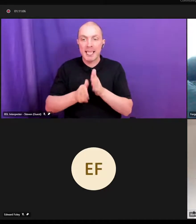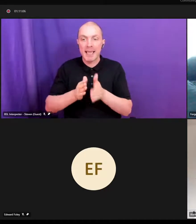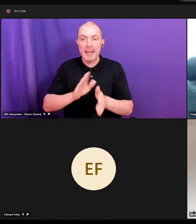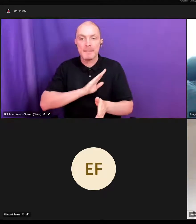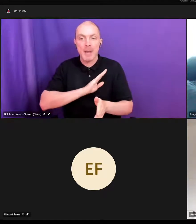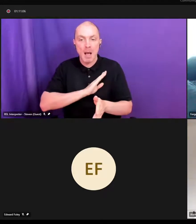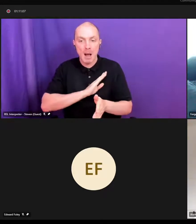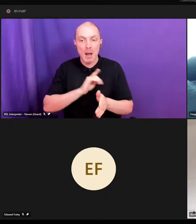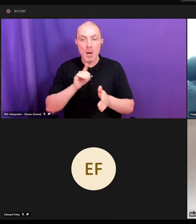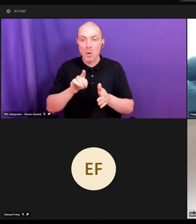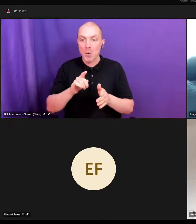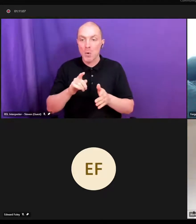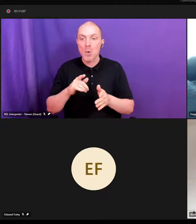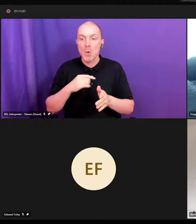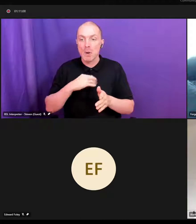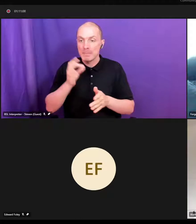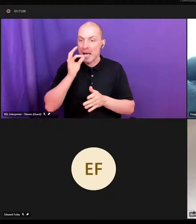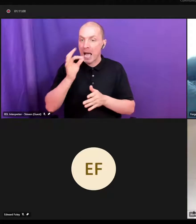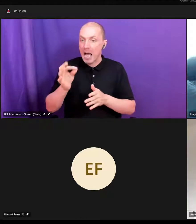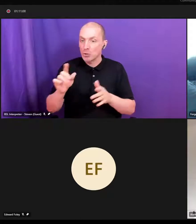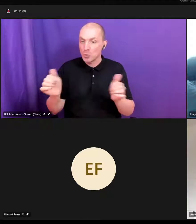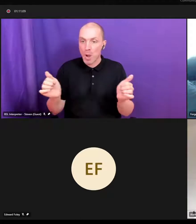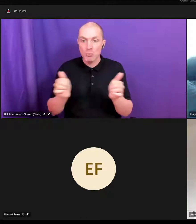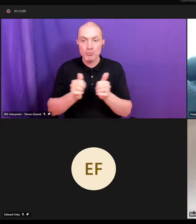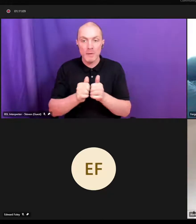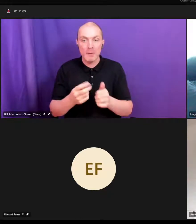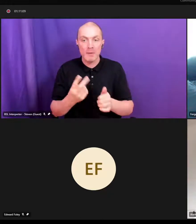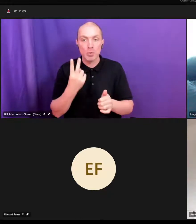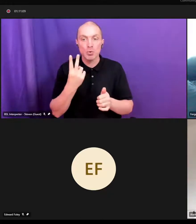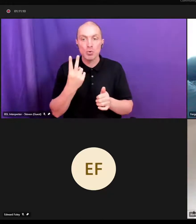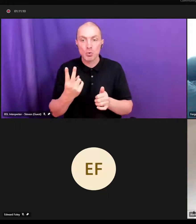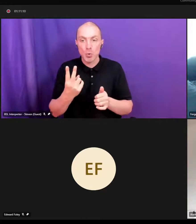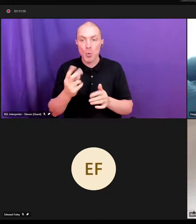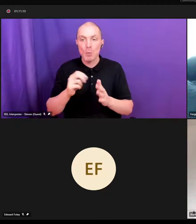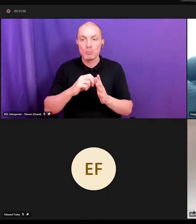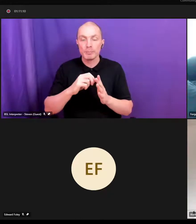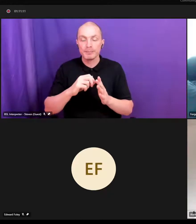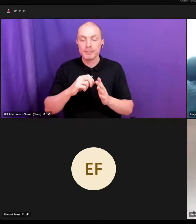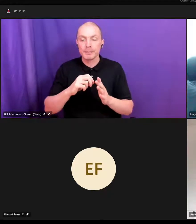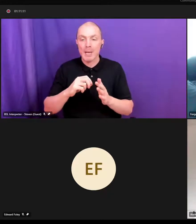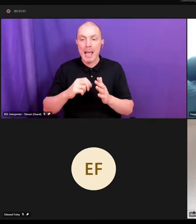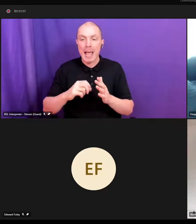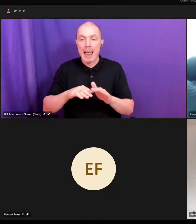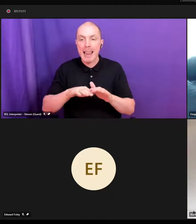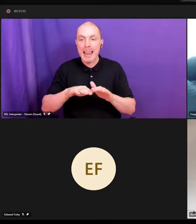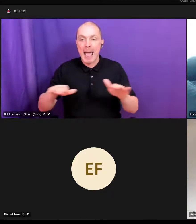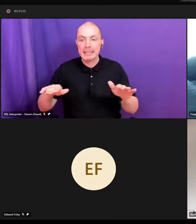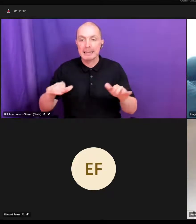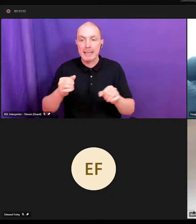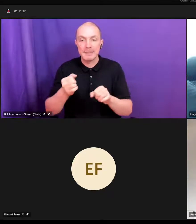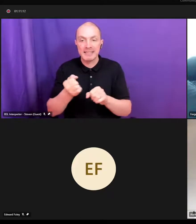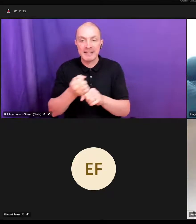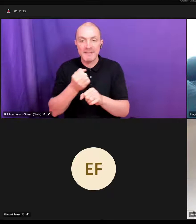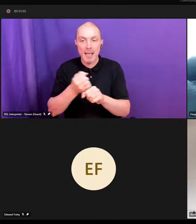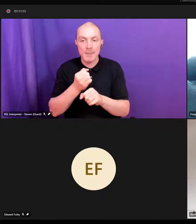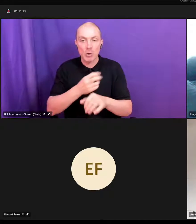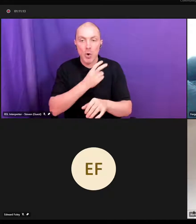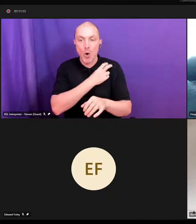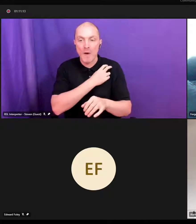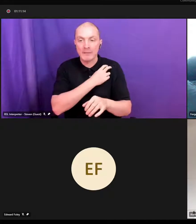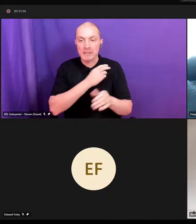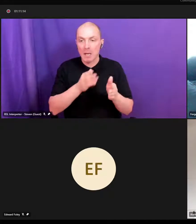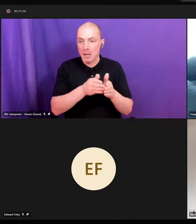it's to seek approval to introduce 2 further landscape development officers into the resource establishment for a fixed term basis of 23